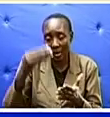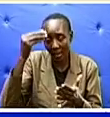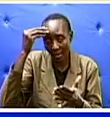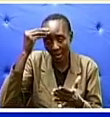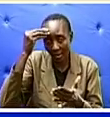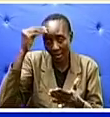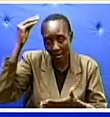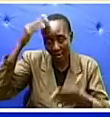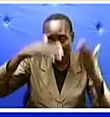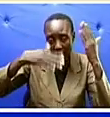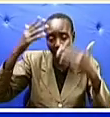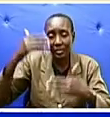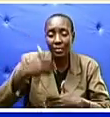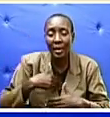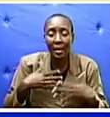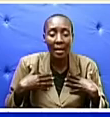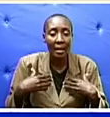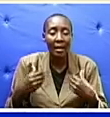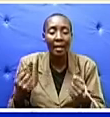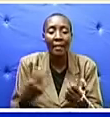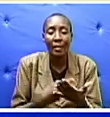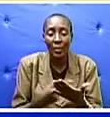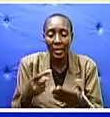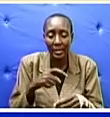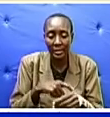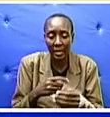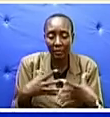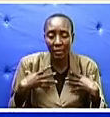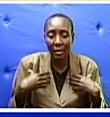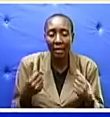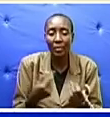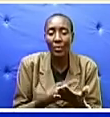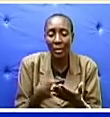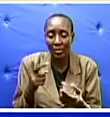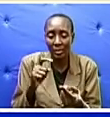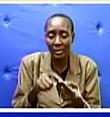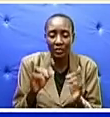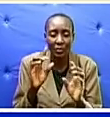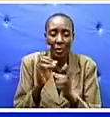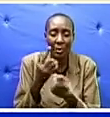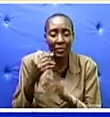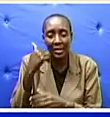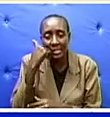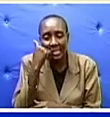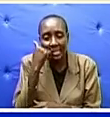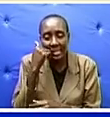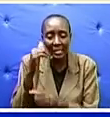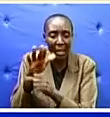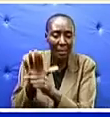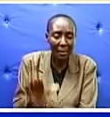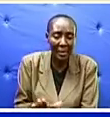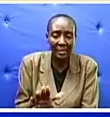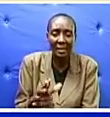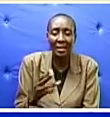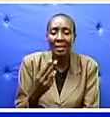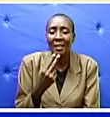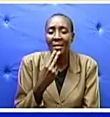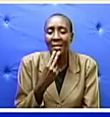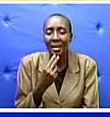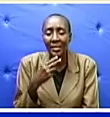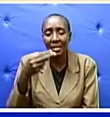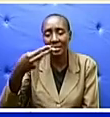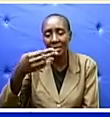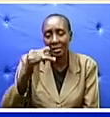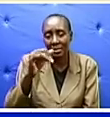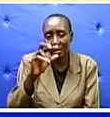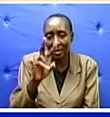week. So during the health week, we would test different ailments from pressure, diabetes, HIV. So this is what